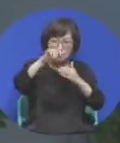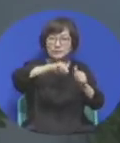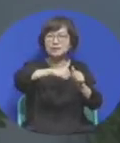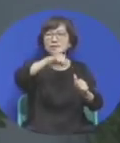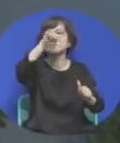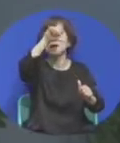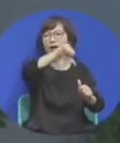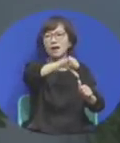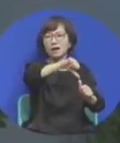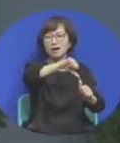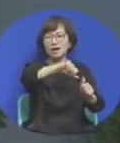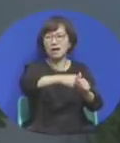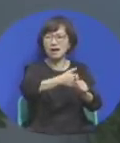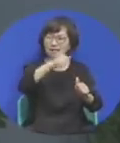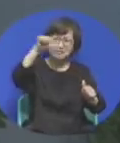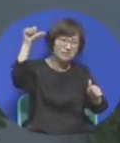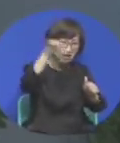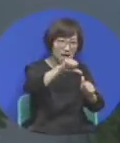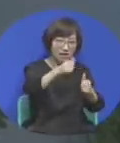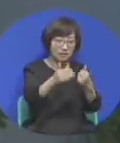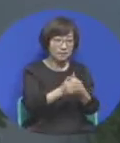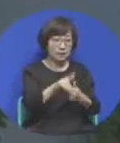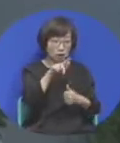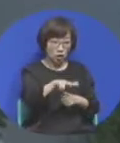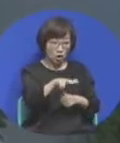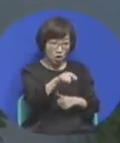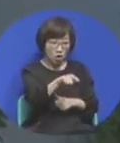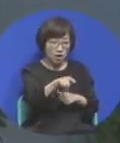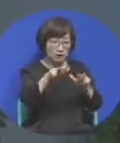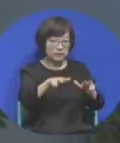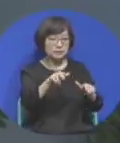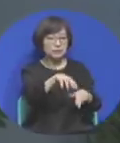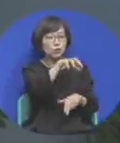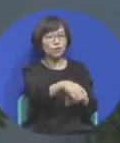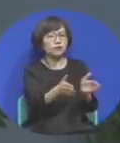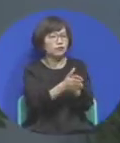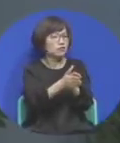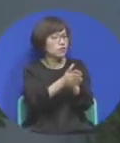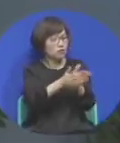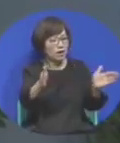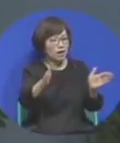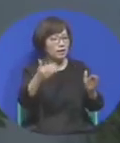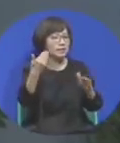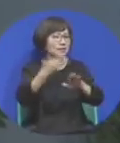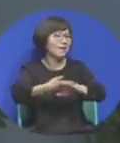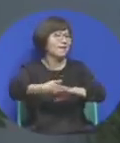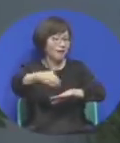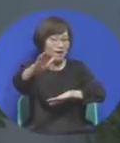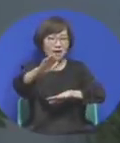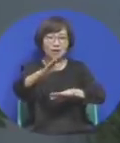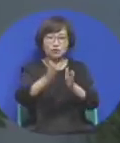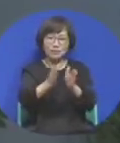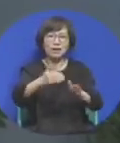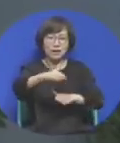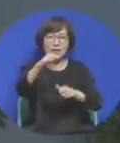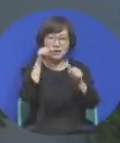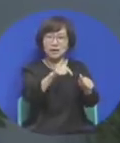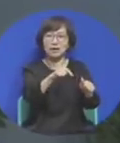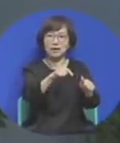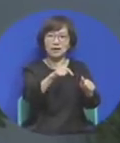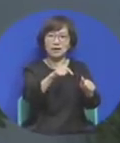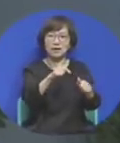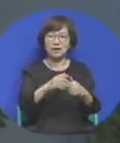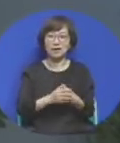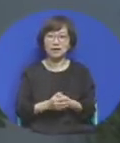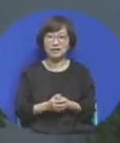In the future, disasters will plow into you, your family, your descendants, all around you, so leave this land.